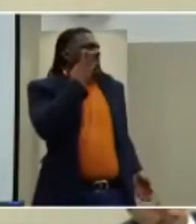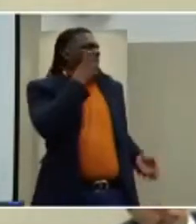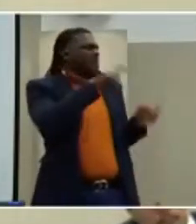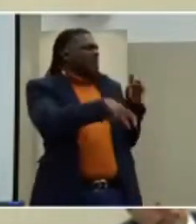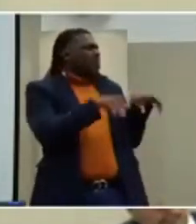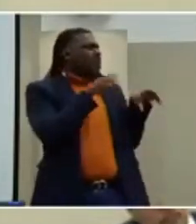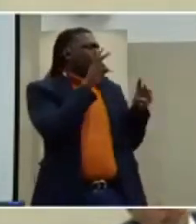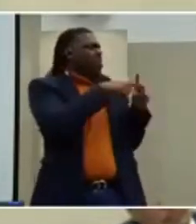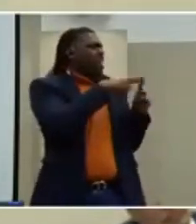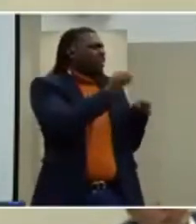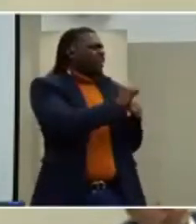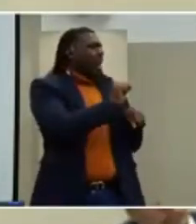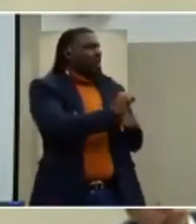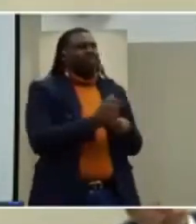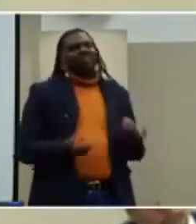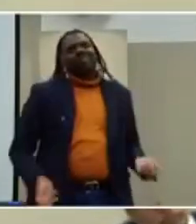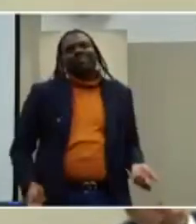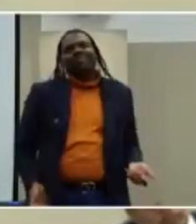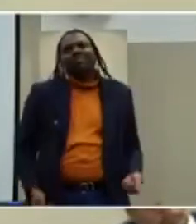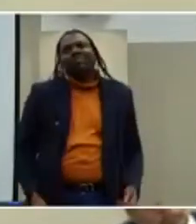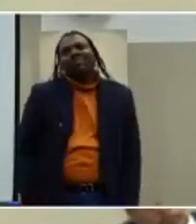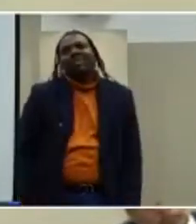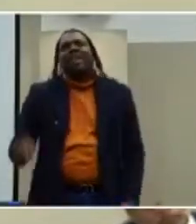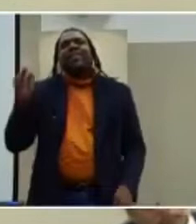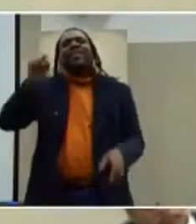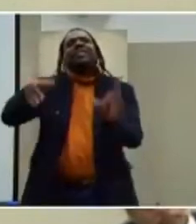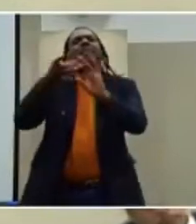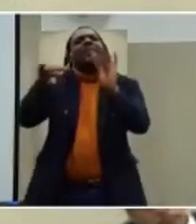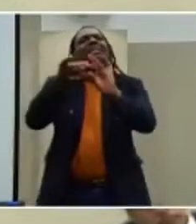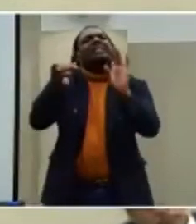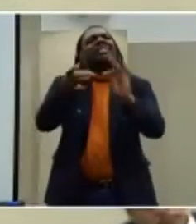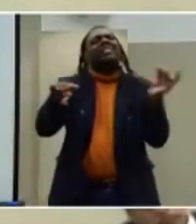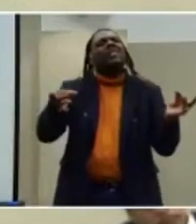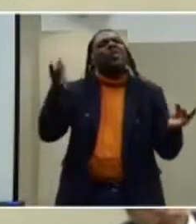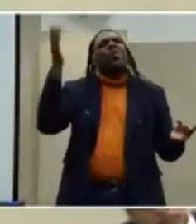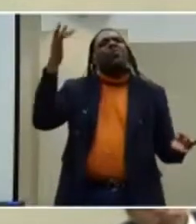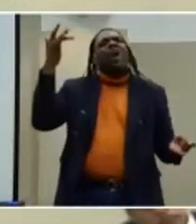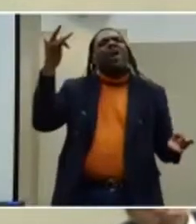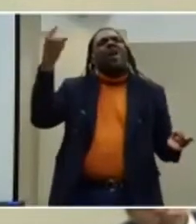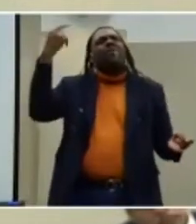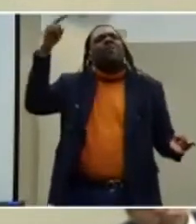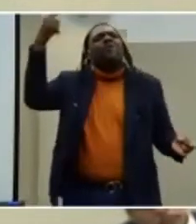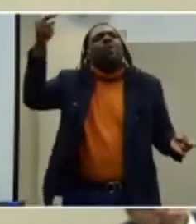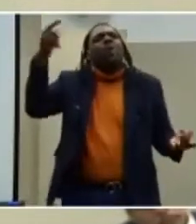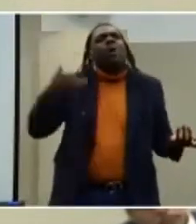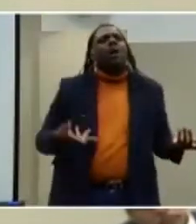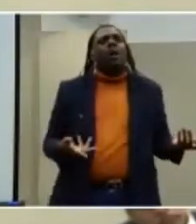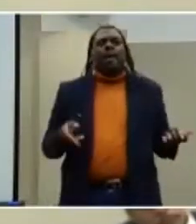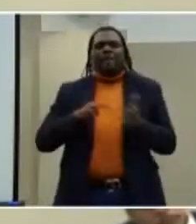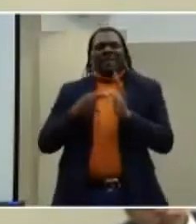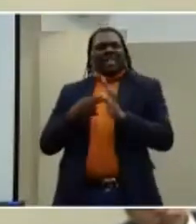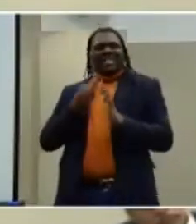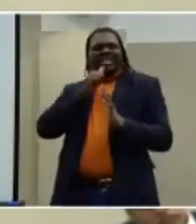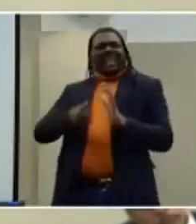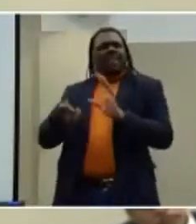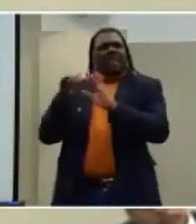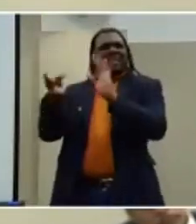jobs. Certainly this was the message blind and low vision job seekers get. Hopefully it is not the message